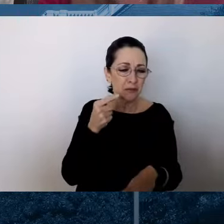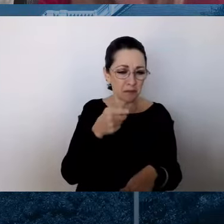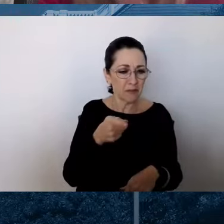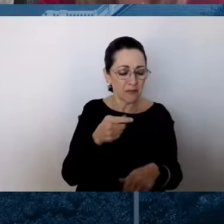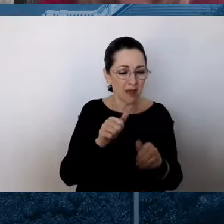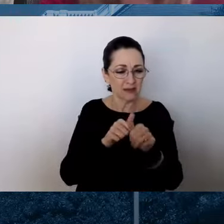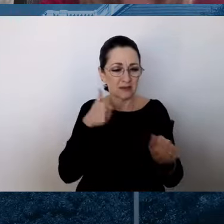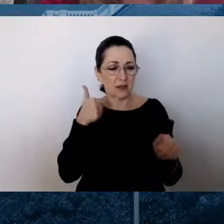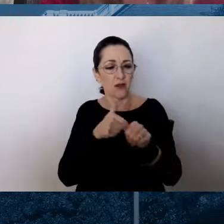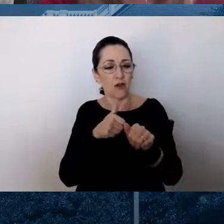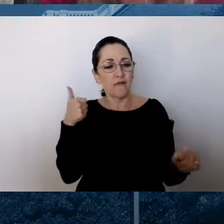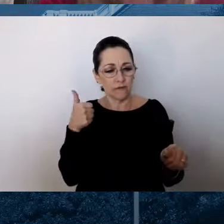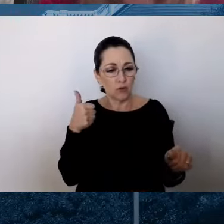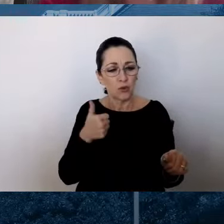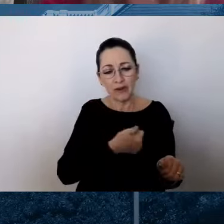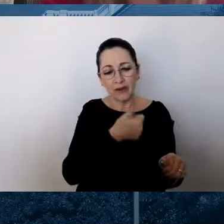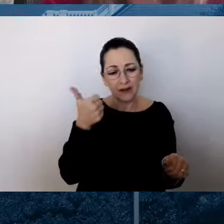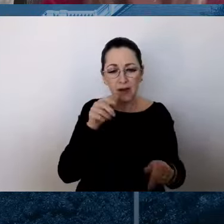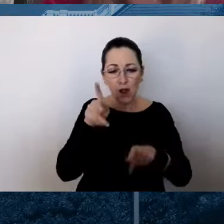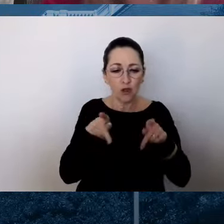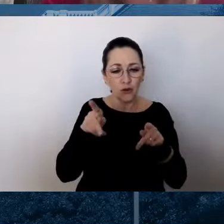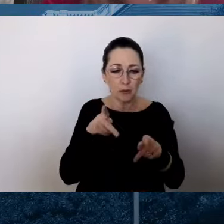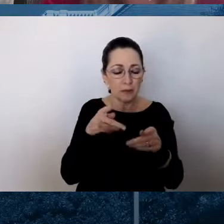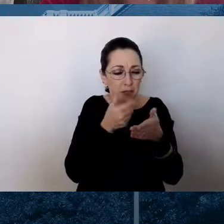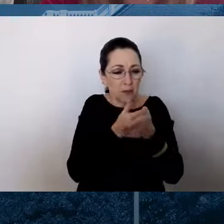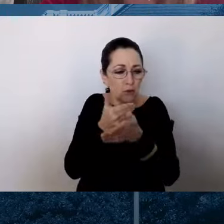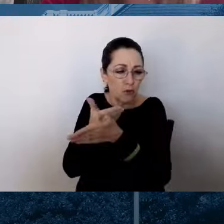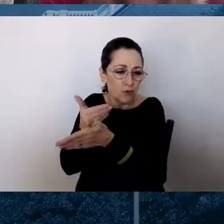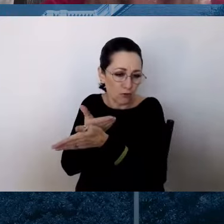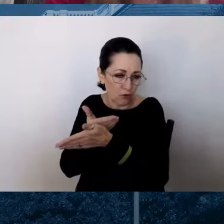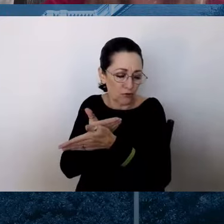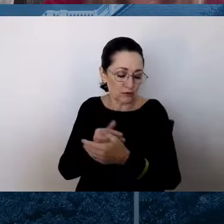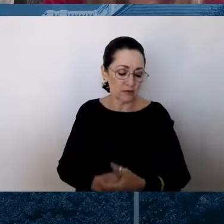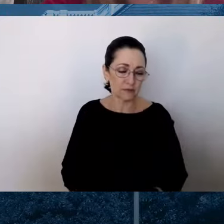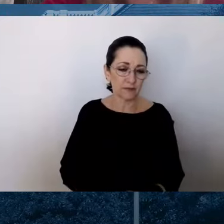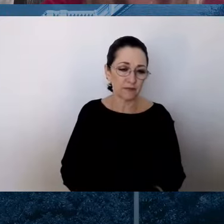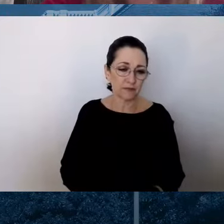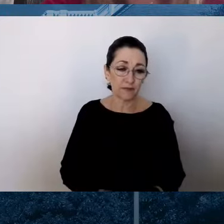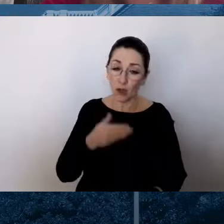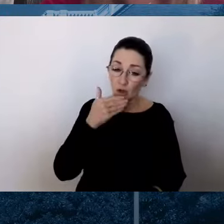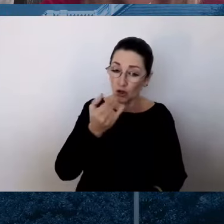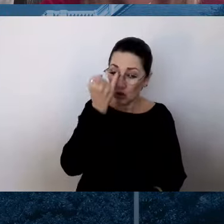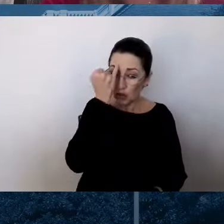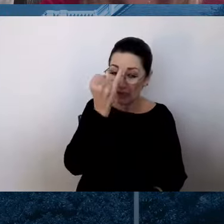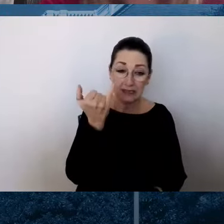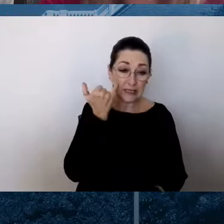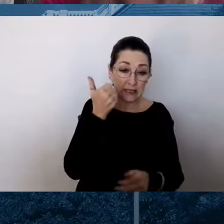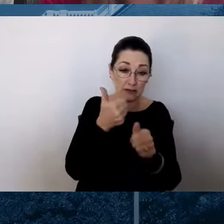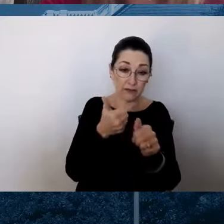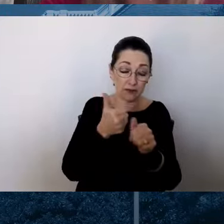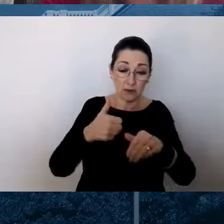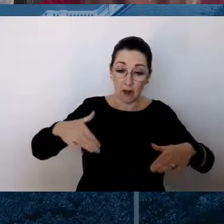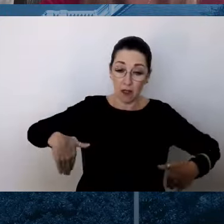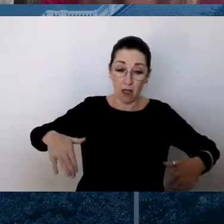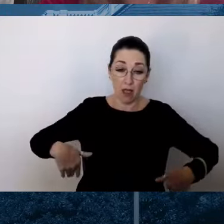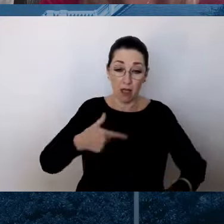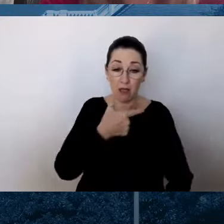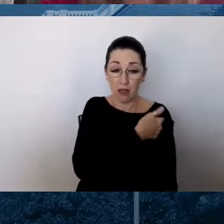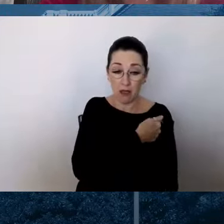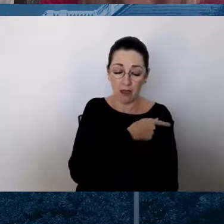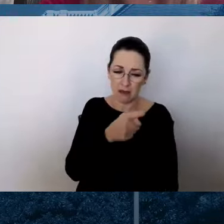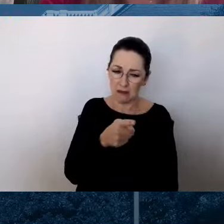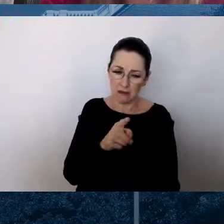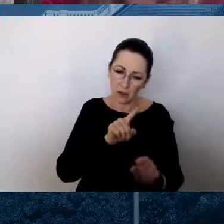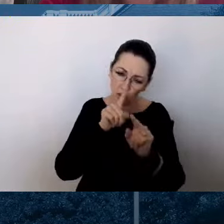equals protection. Getting tested regularly, weekly, if you are unvaccinated, is really